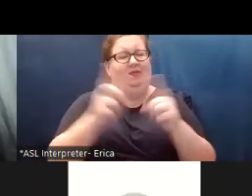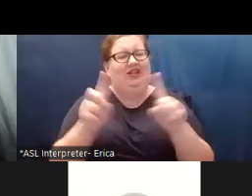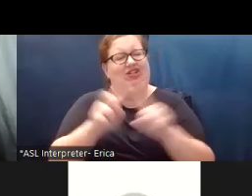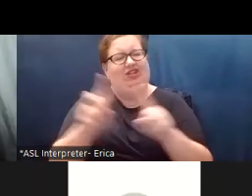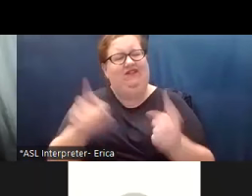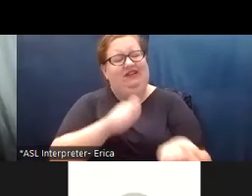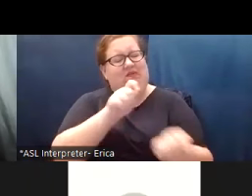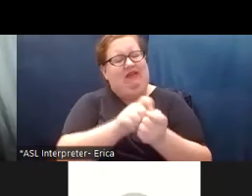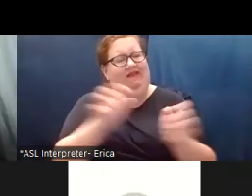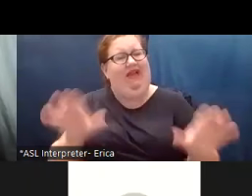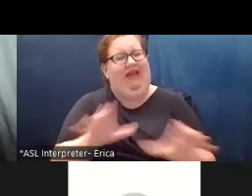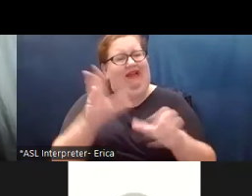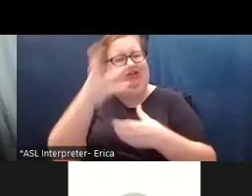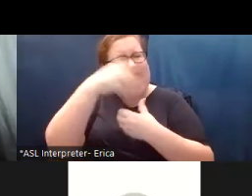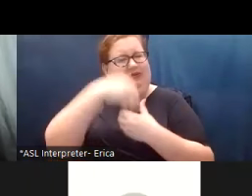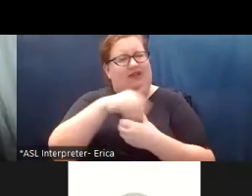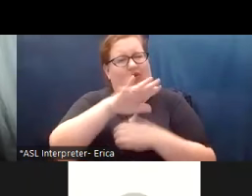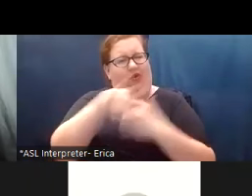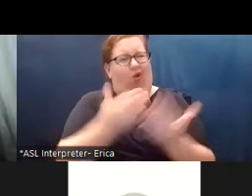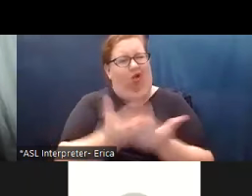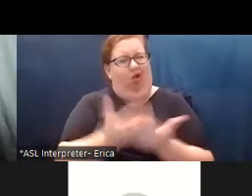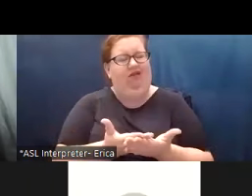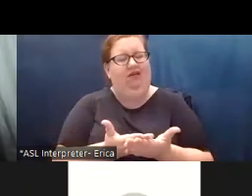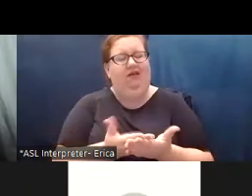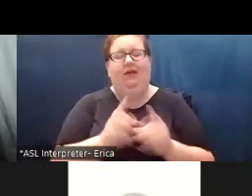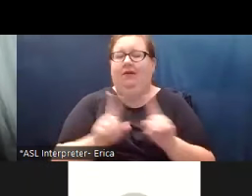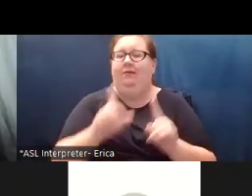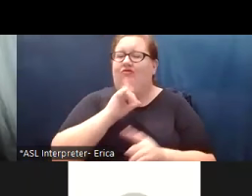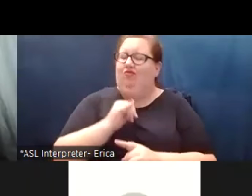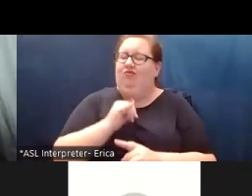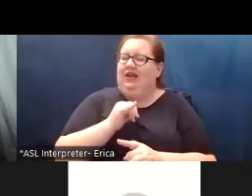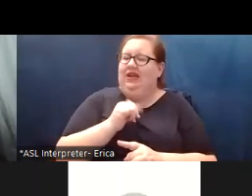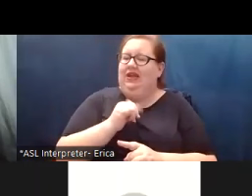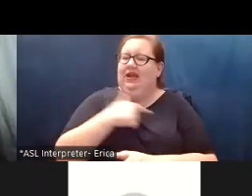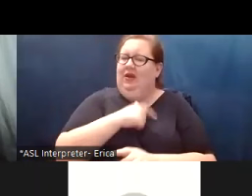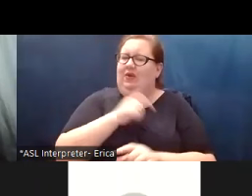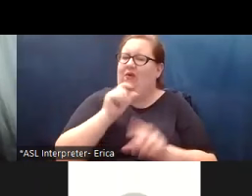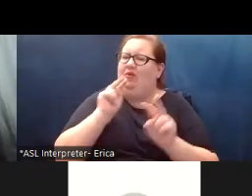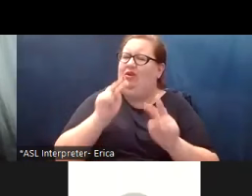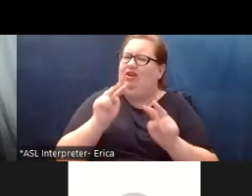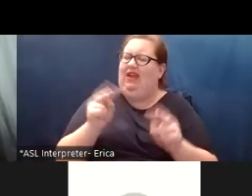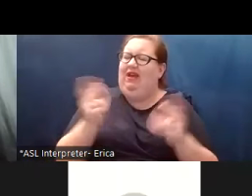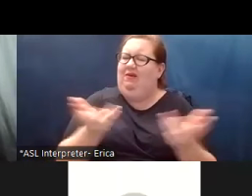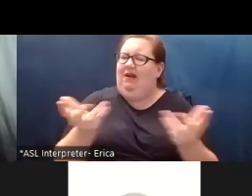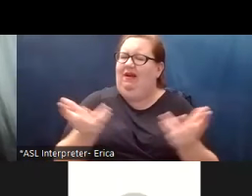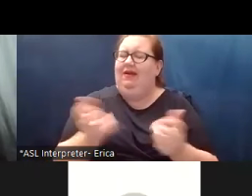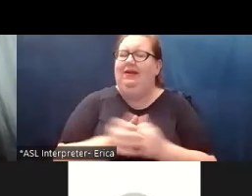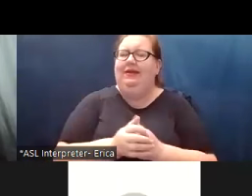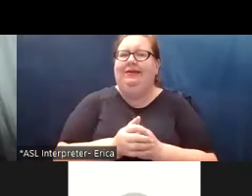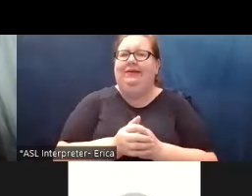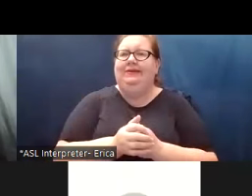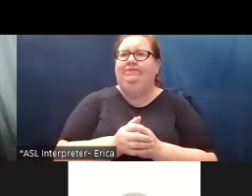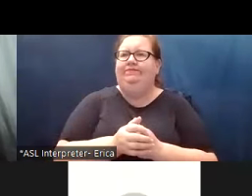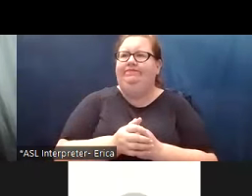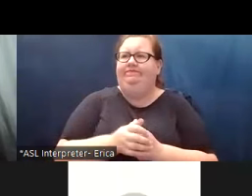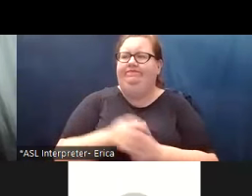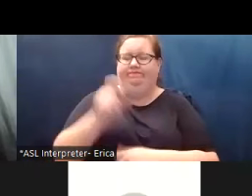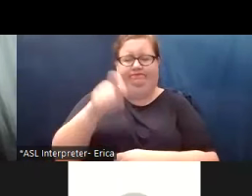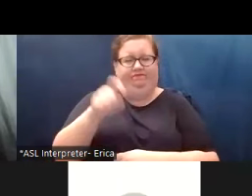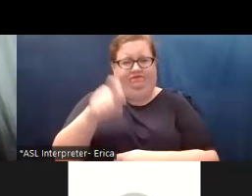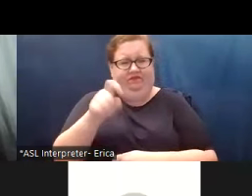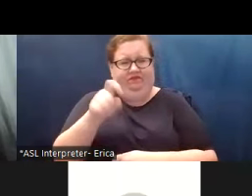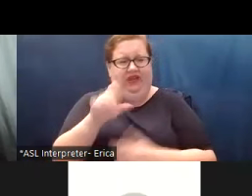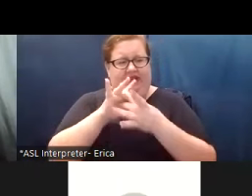specific actions within all of those things, but really what we're looking at is, what are sort of the needs in terms